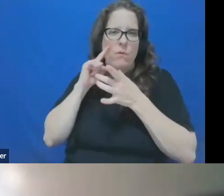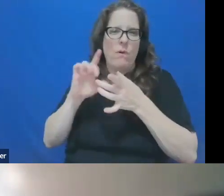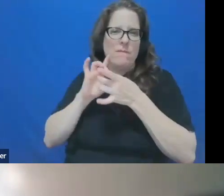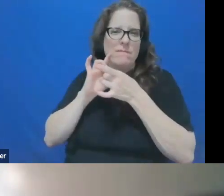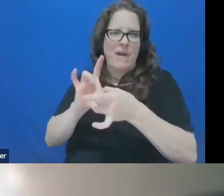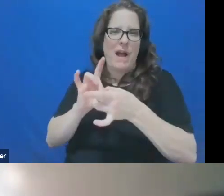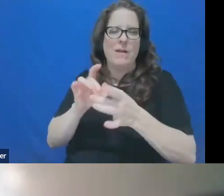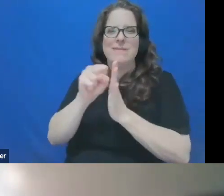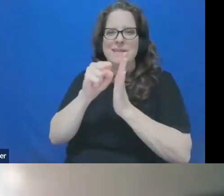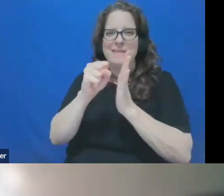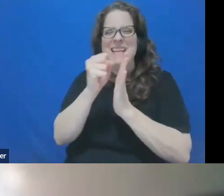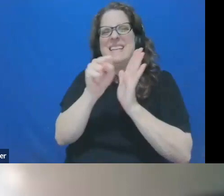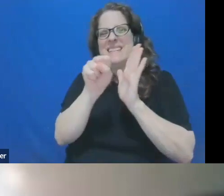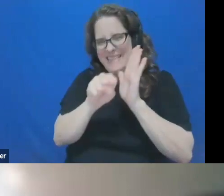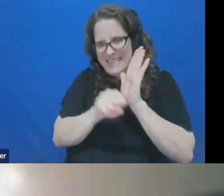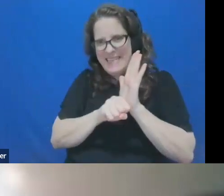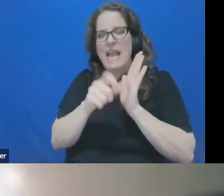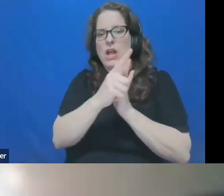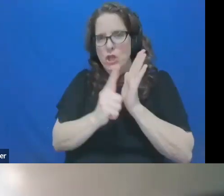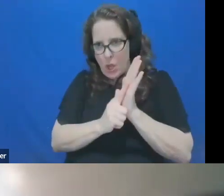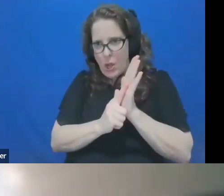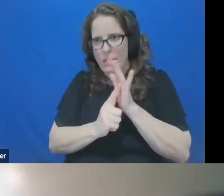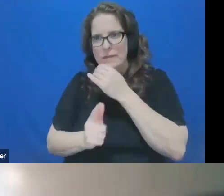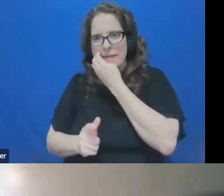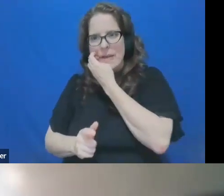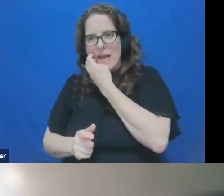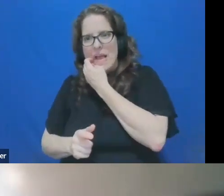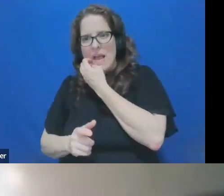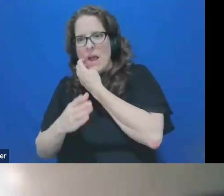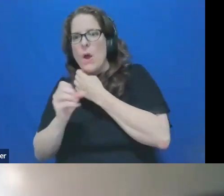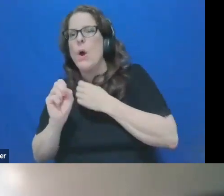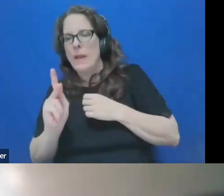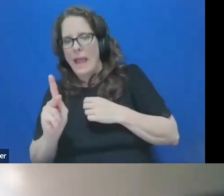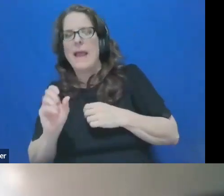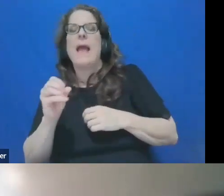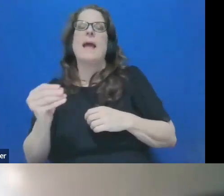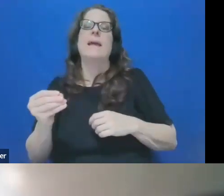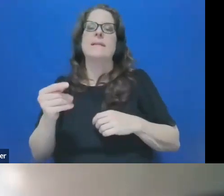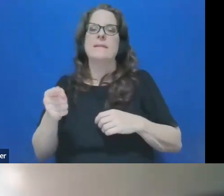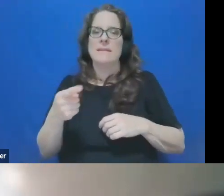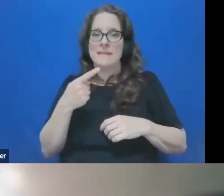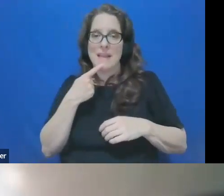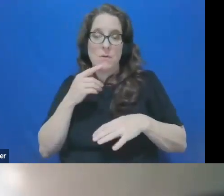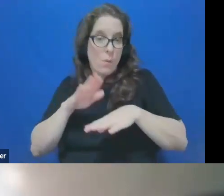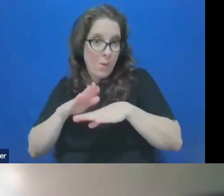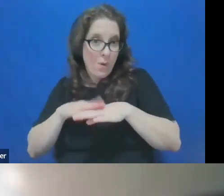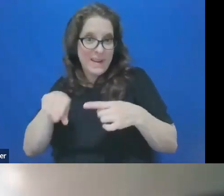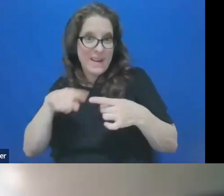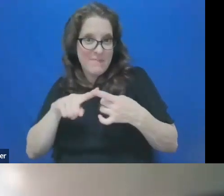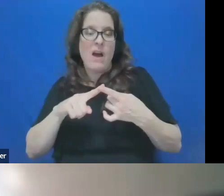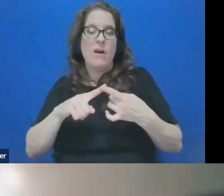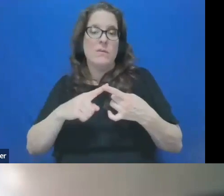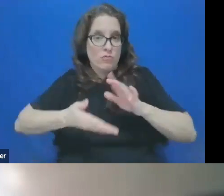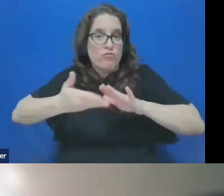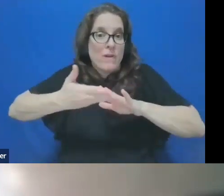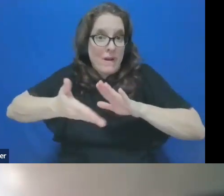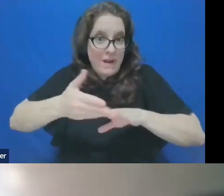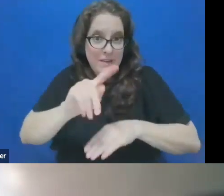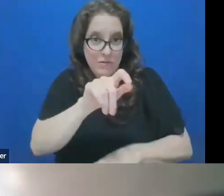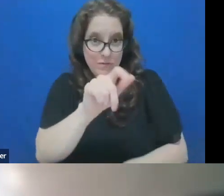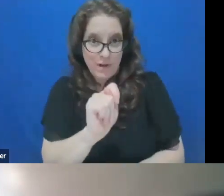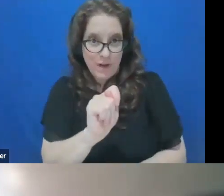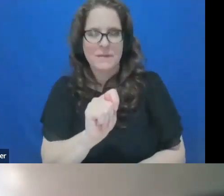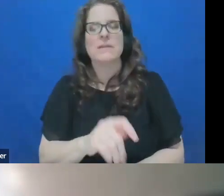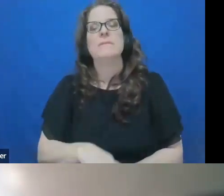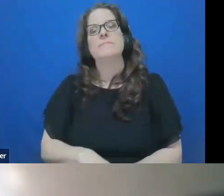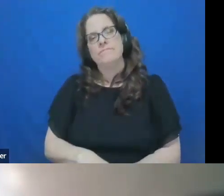Okay, I see something in the comments. Pitfalls in executing the trust. So in executing the trust, it's really important to have a